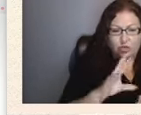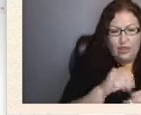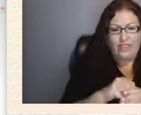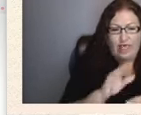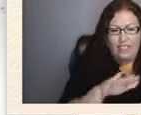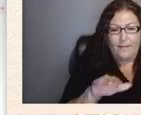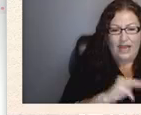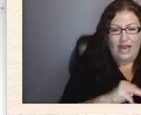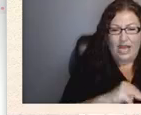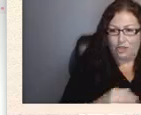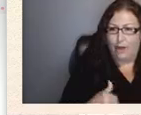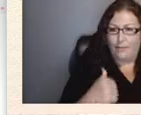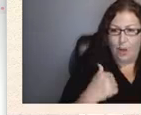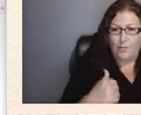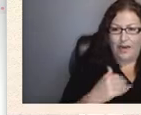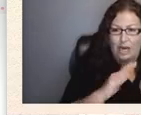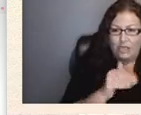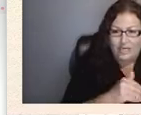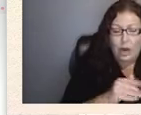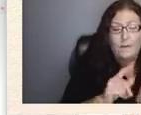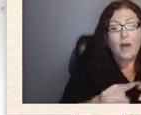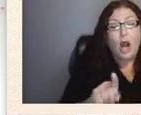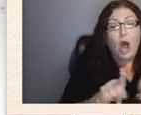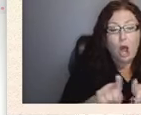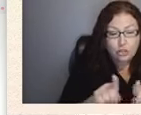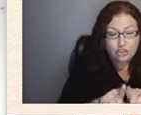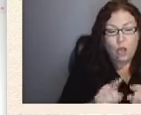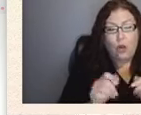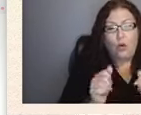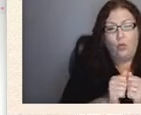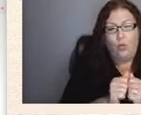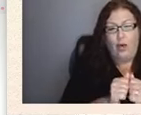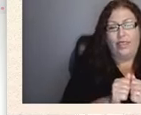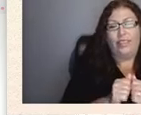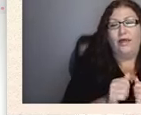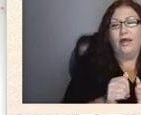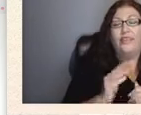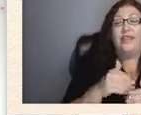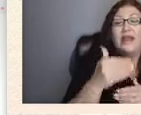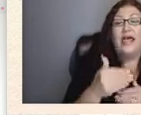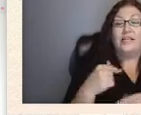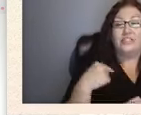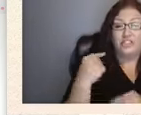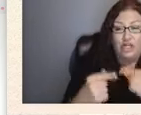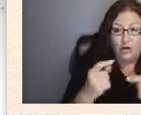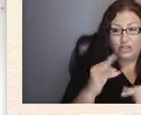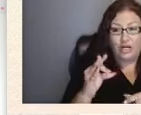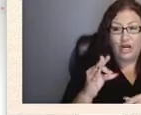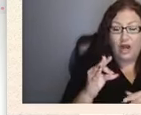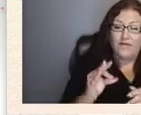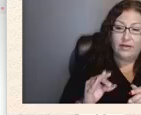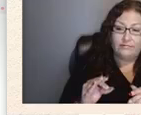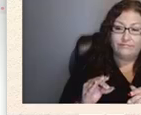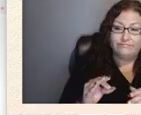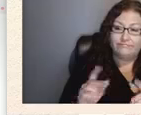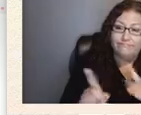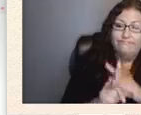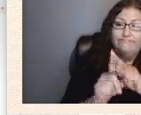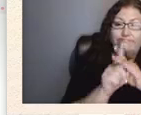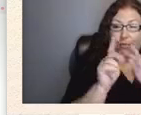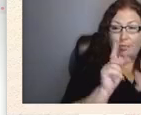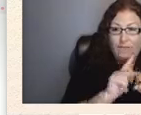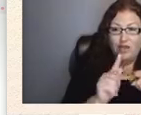pulmonary, but also with the next generation of emerging professionals that they were training